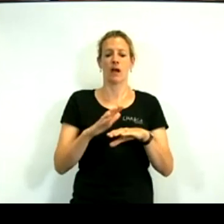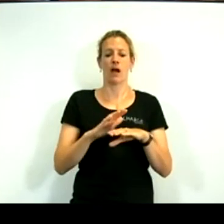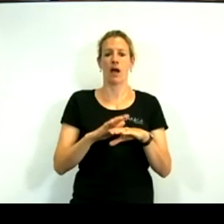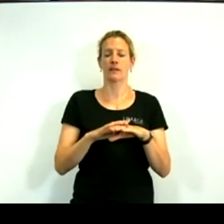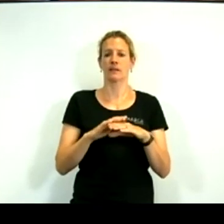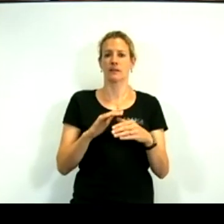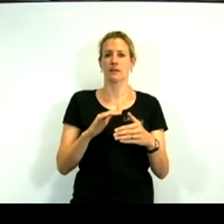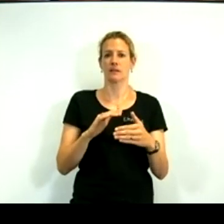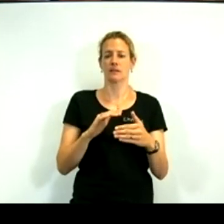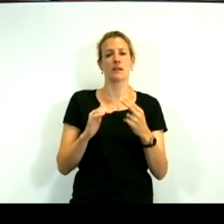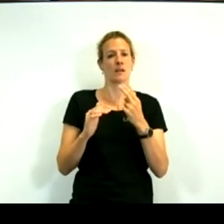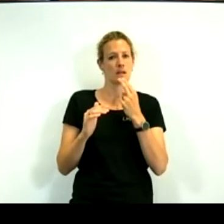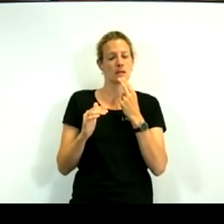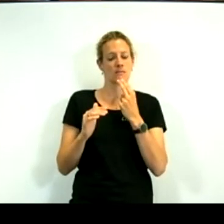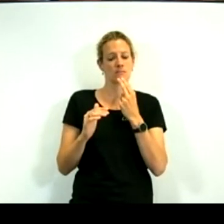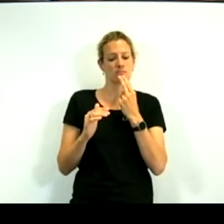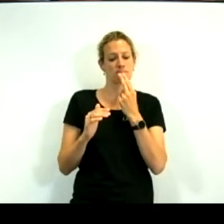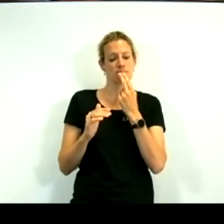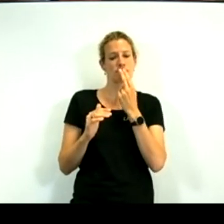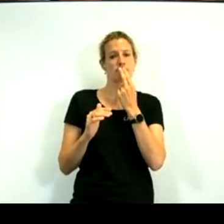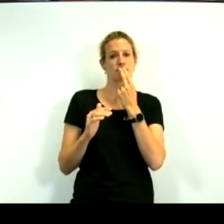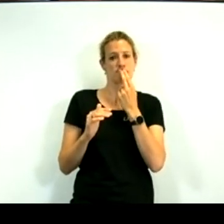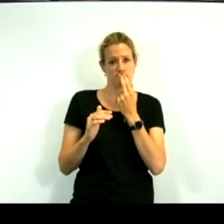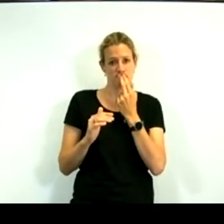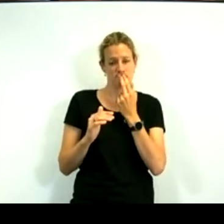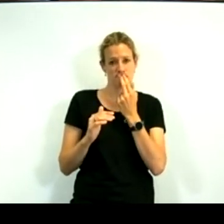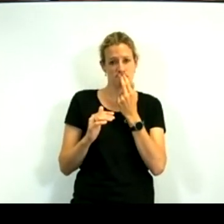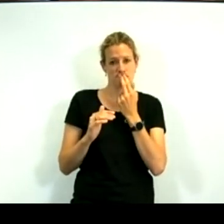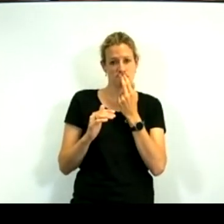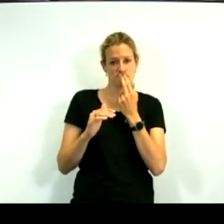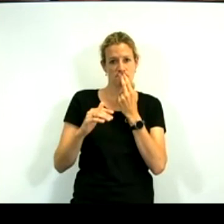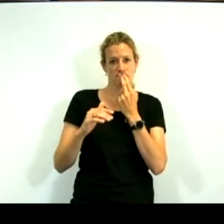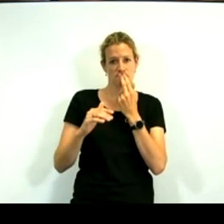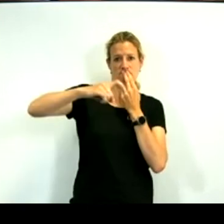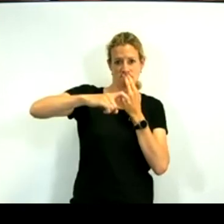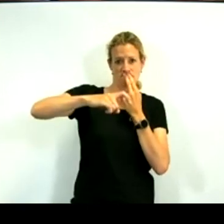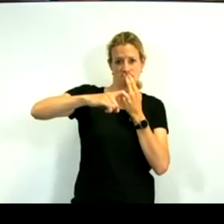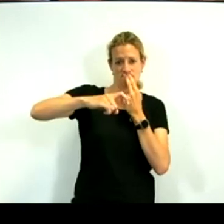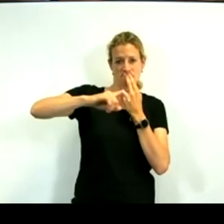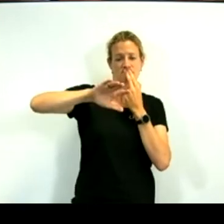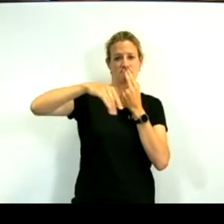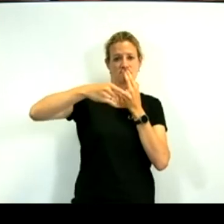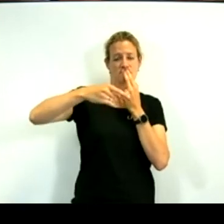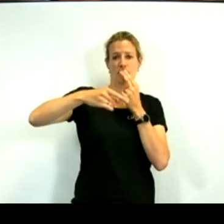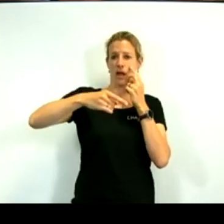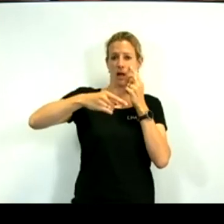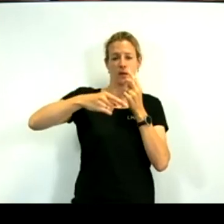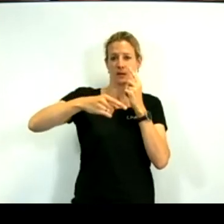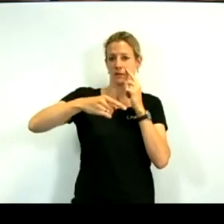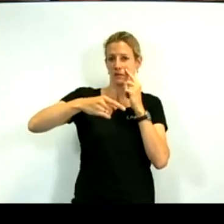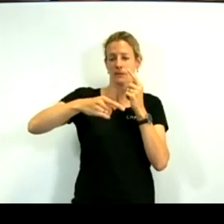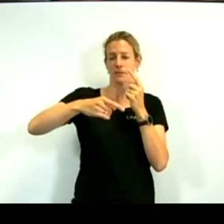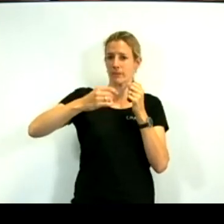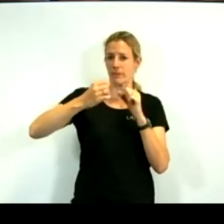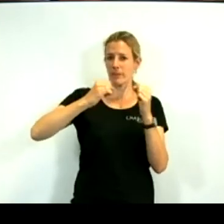teeth. And once she's done all that, she can move that eye around the pictures in the book, looking at the fine